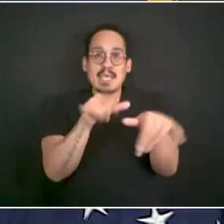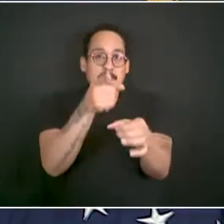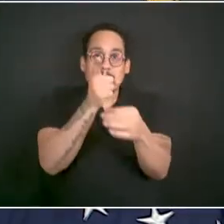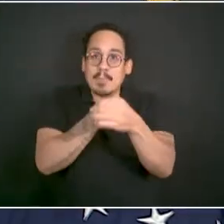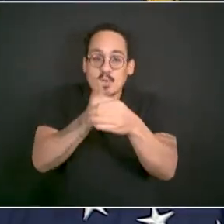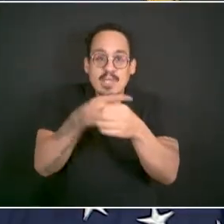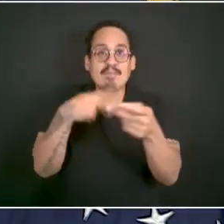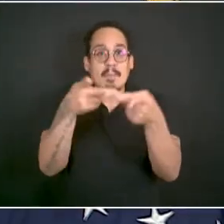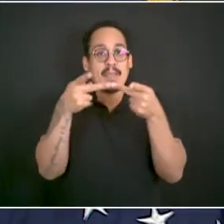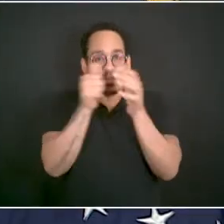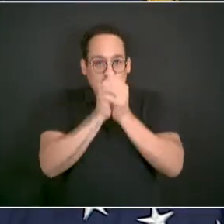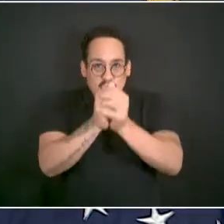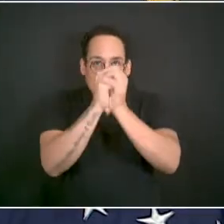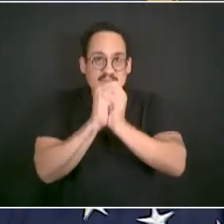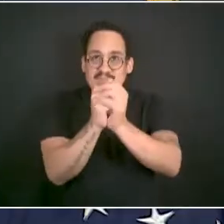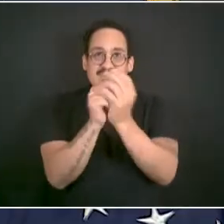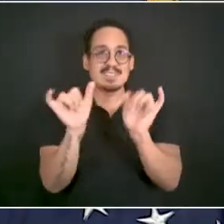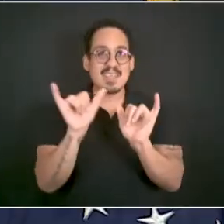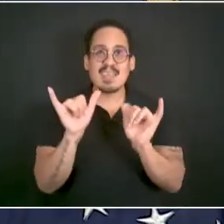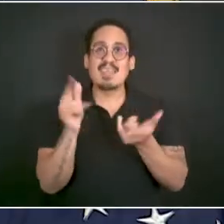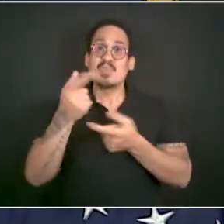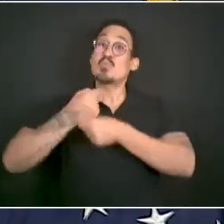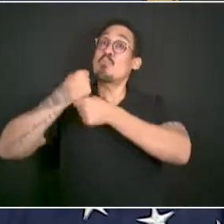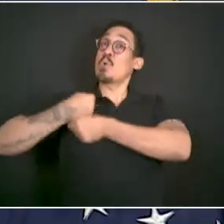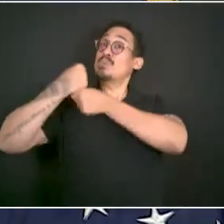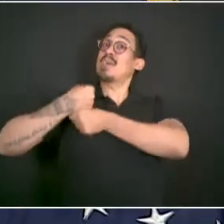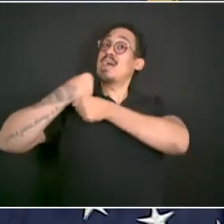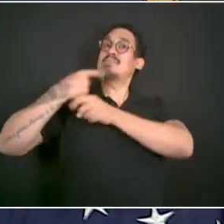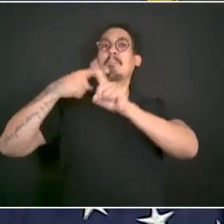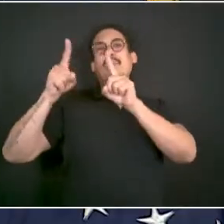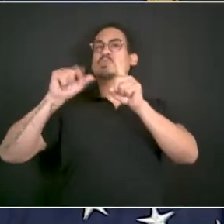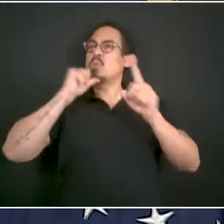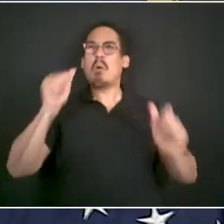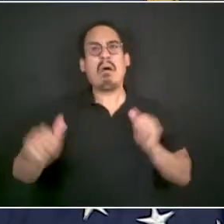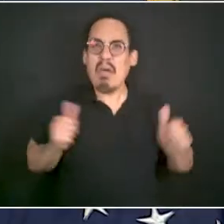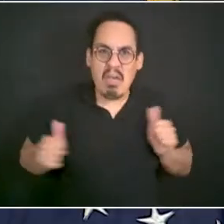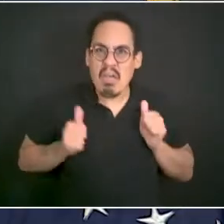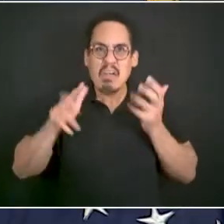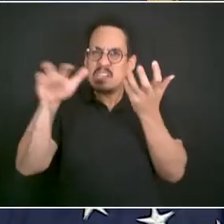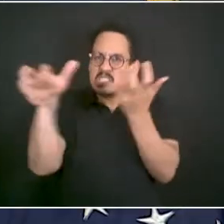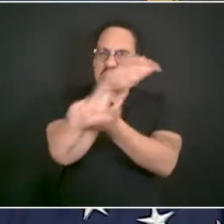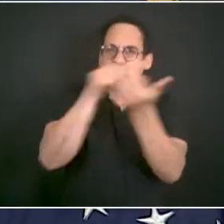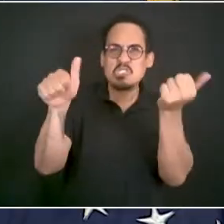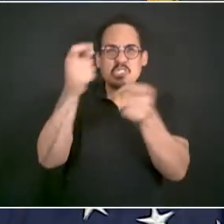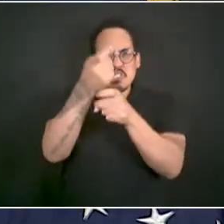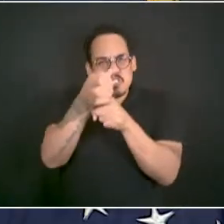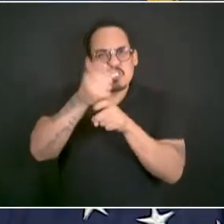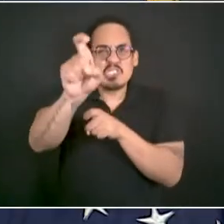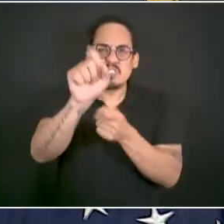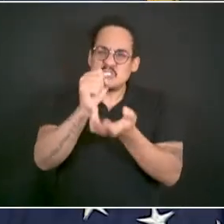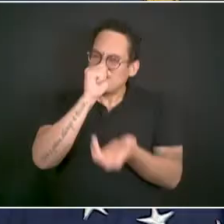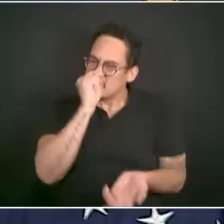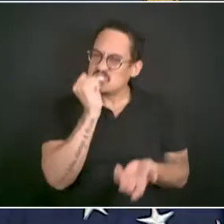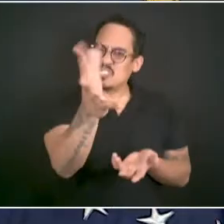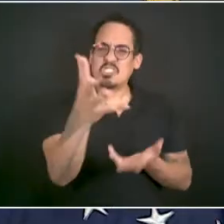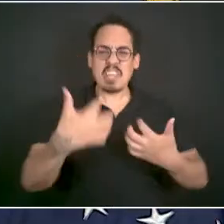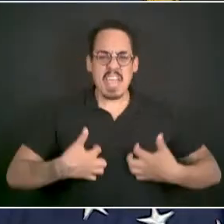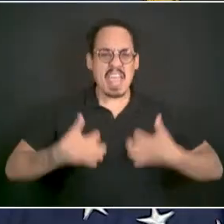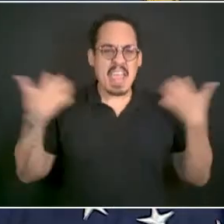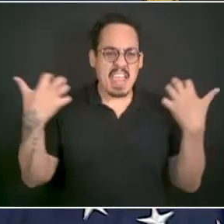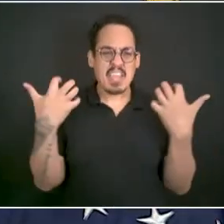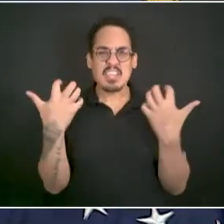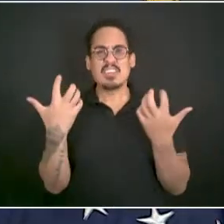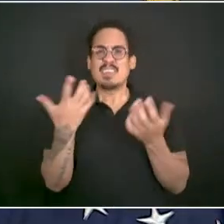but don't desecrate. And what you're seeing that's coming out, this meanness, this anger, this hatred,